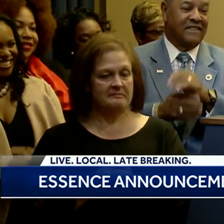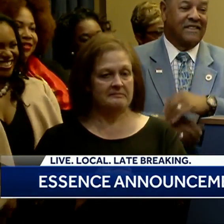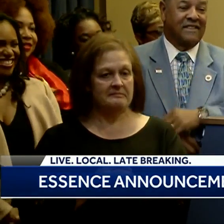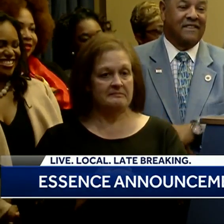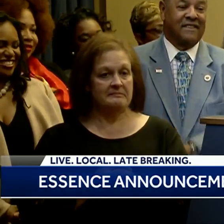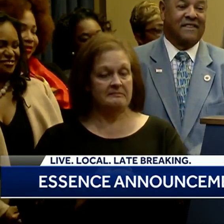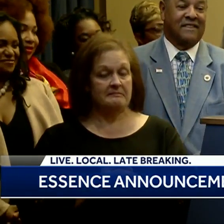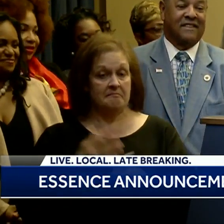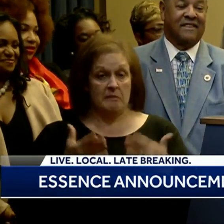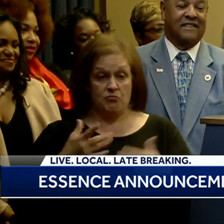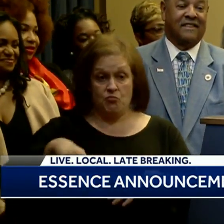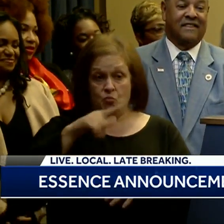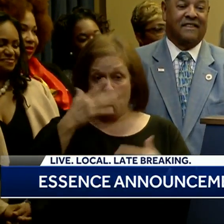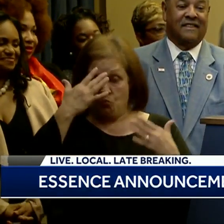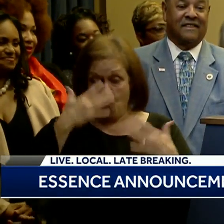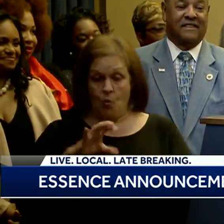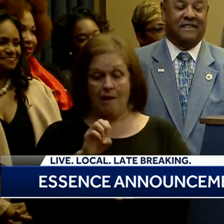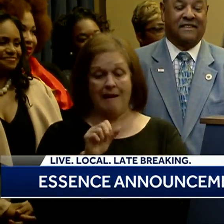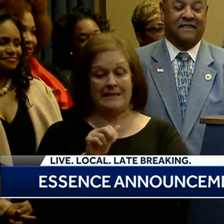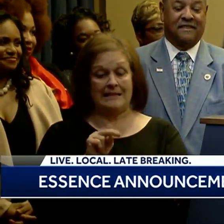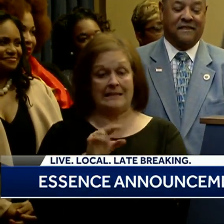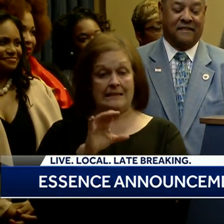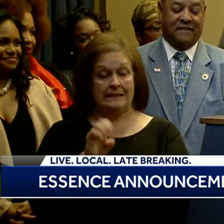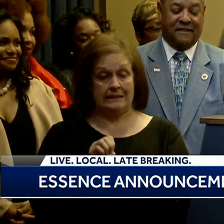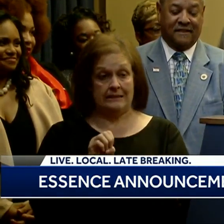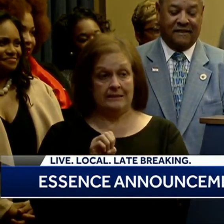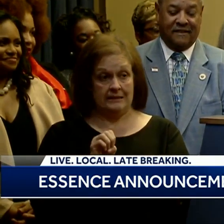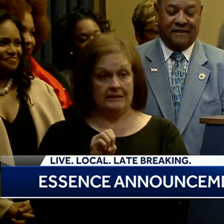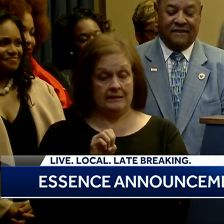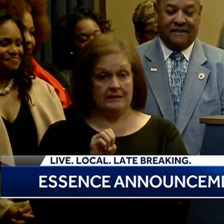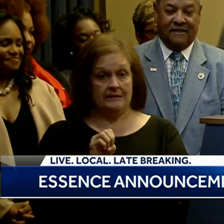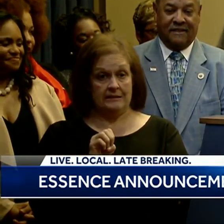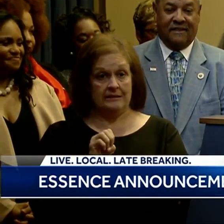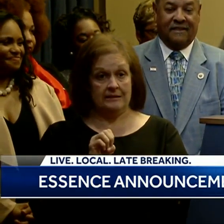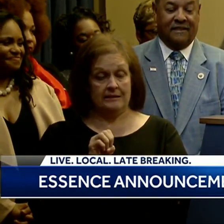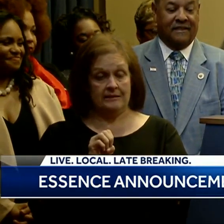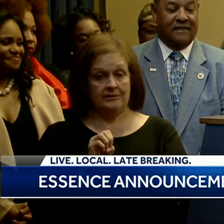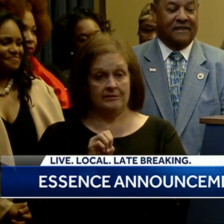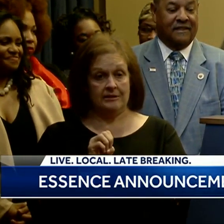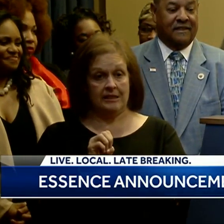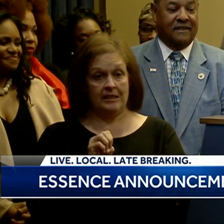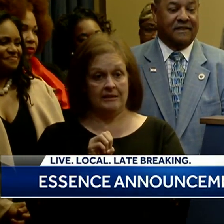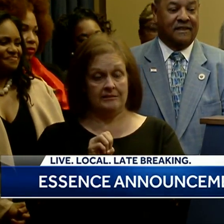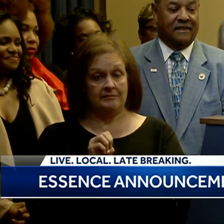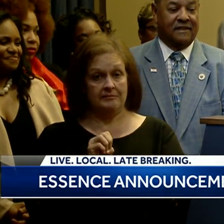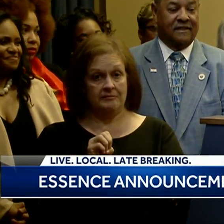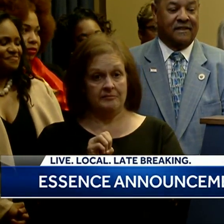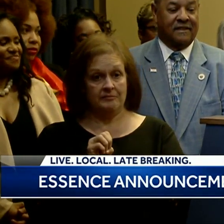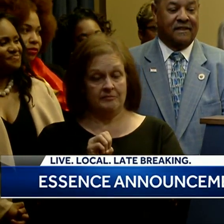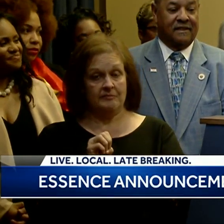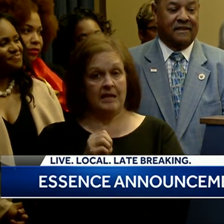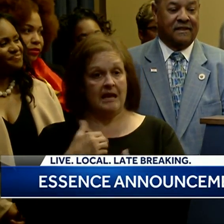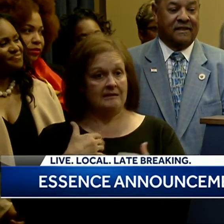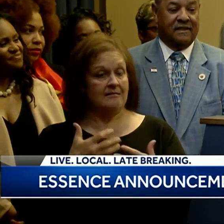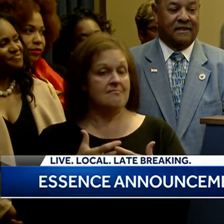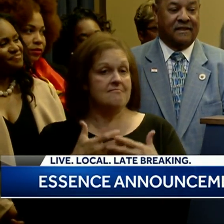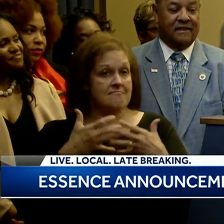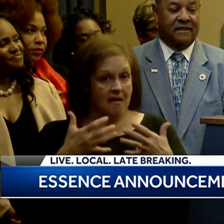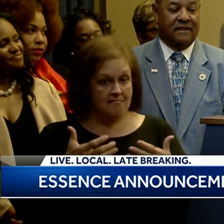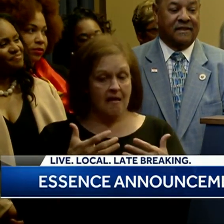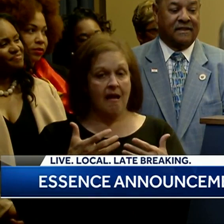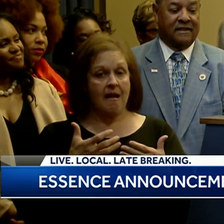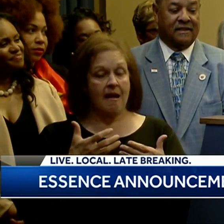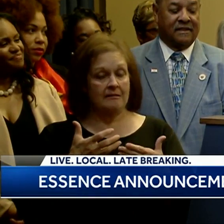And you may not know that Essence has broadened the impact of the festival to include